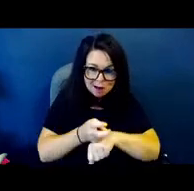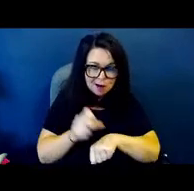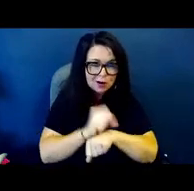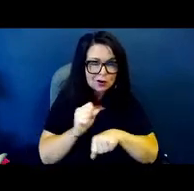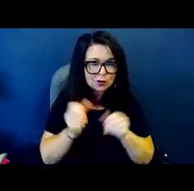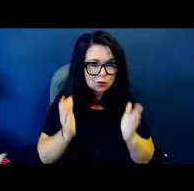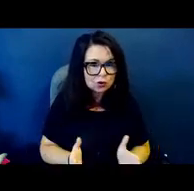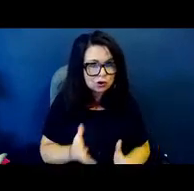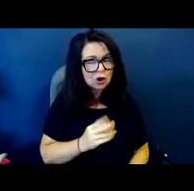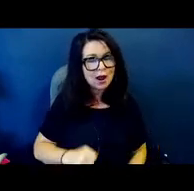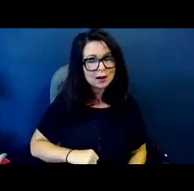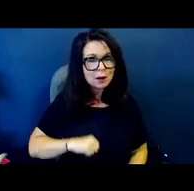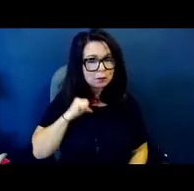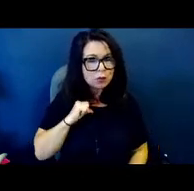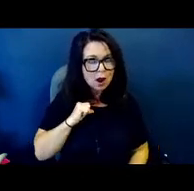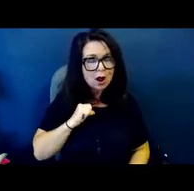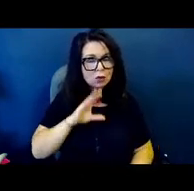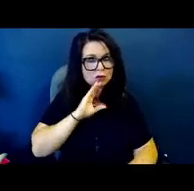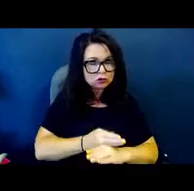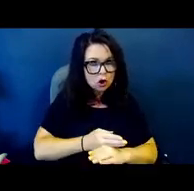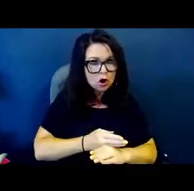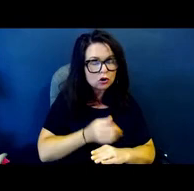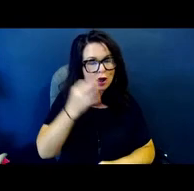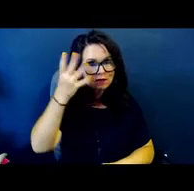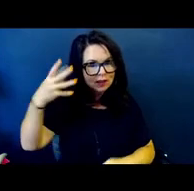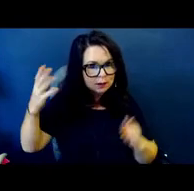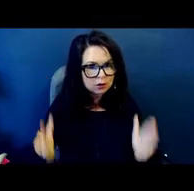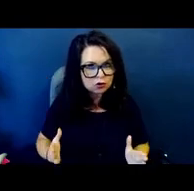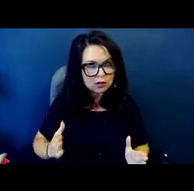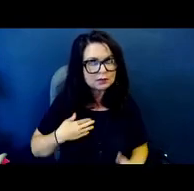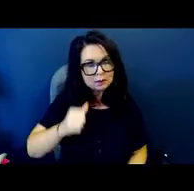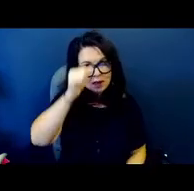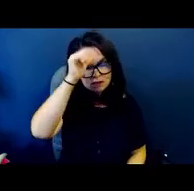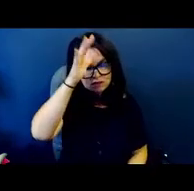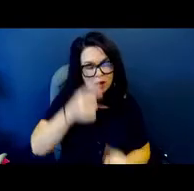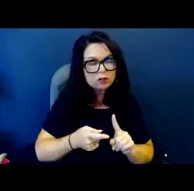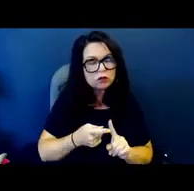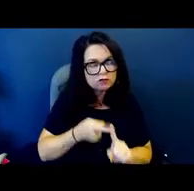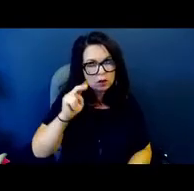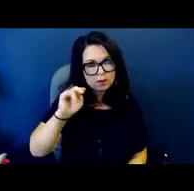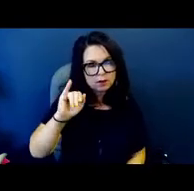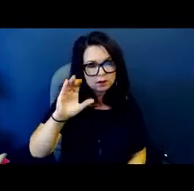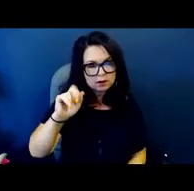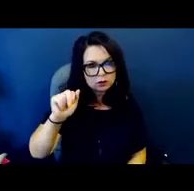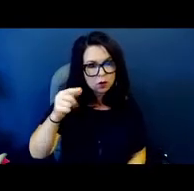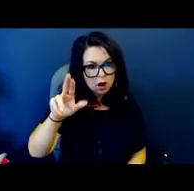of immigrants. My father from Nicaragua and my mother from Ireland.